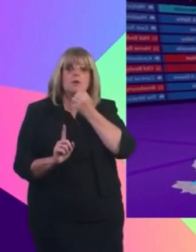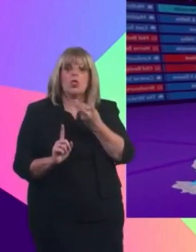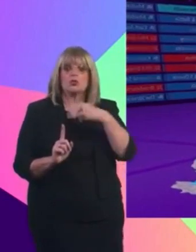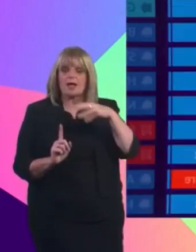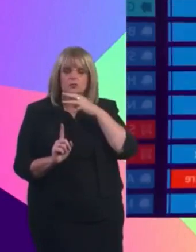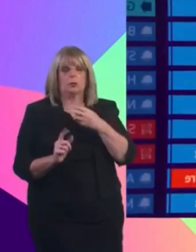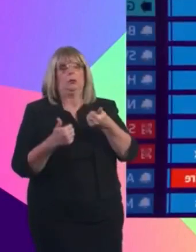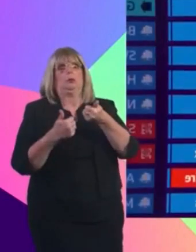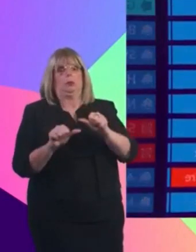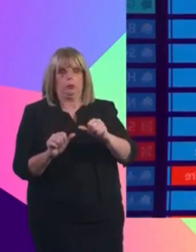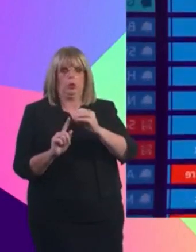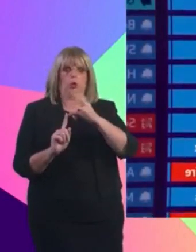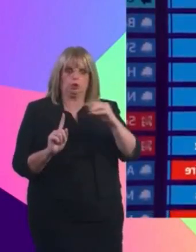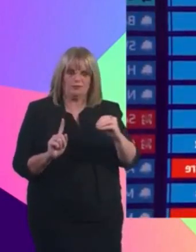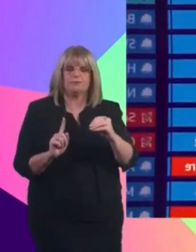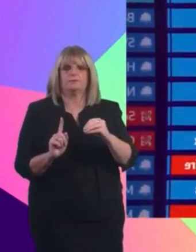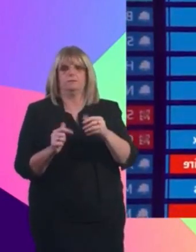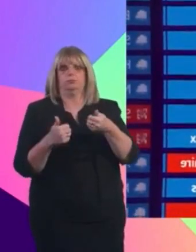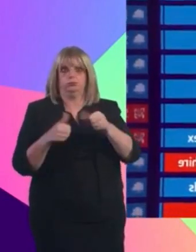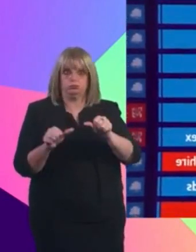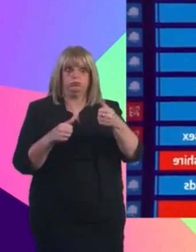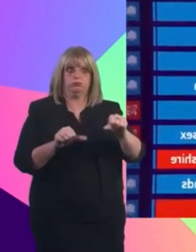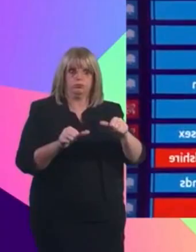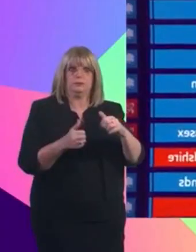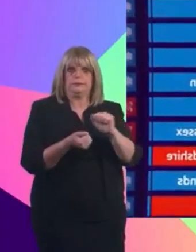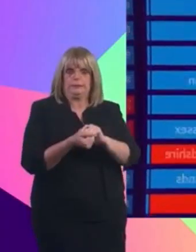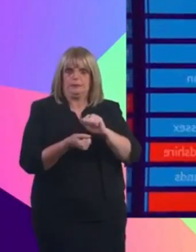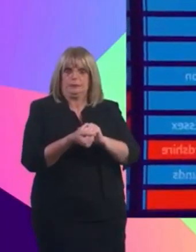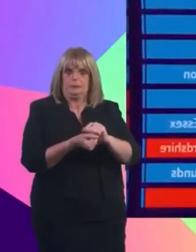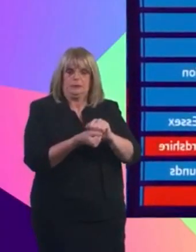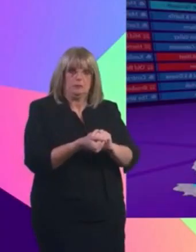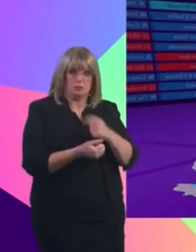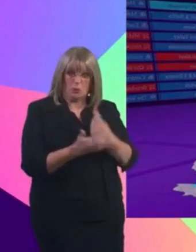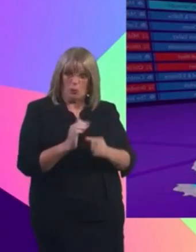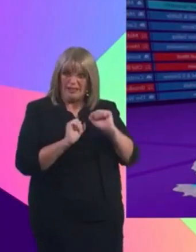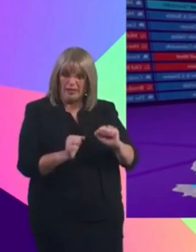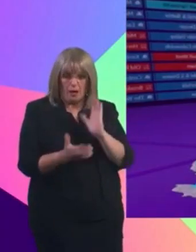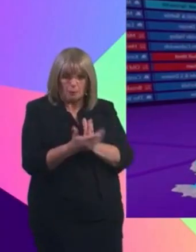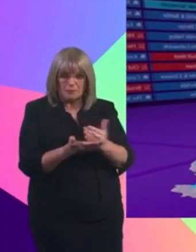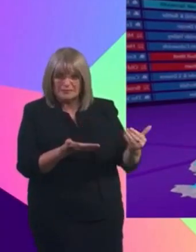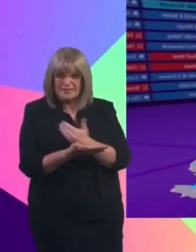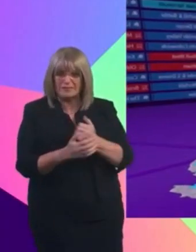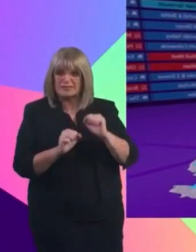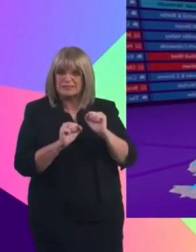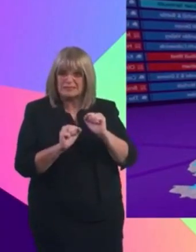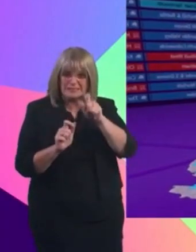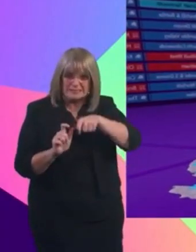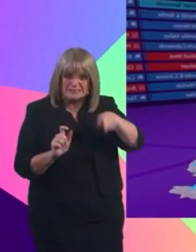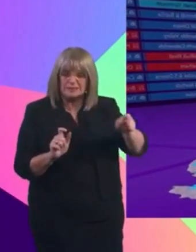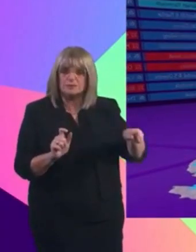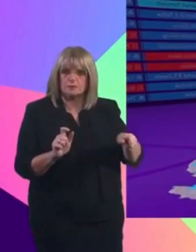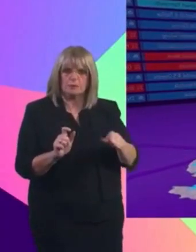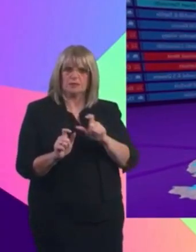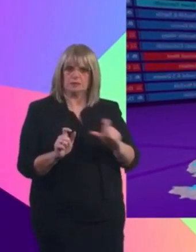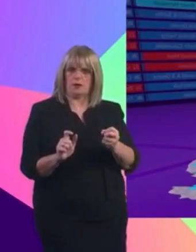hinting earlier that his position might not be there any longer, and a former special advisor for him also saying Lib Dems will never do a